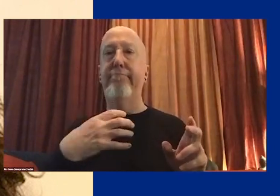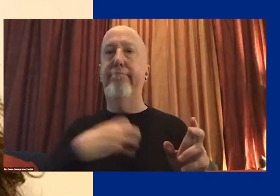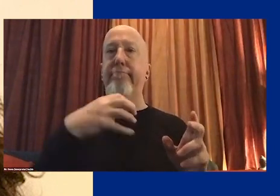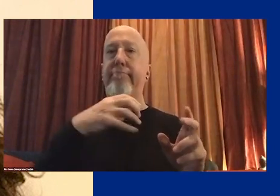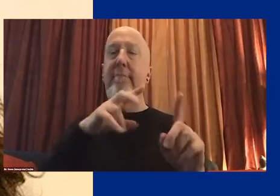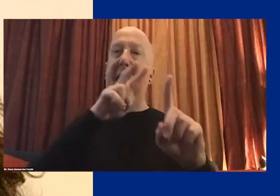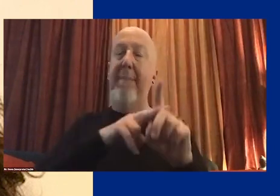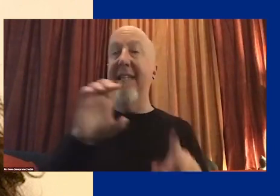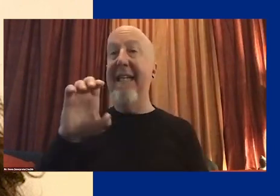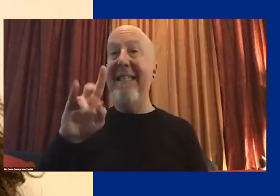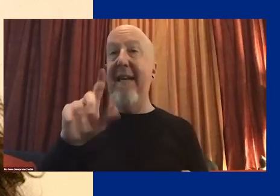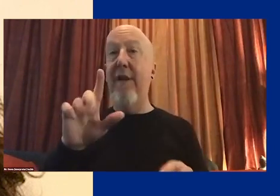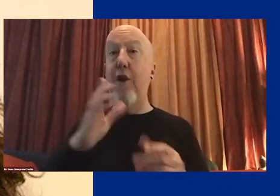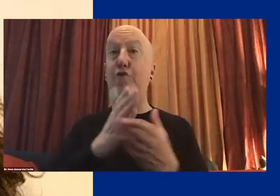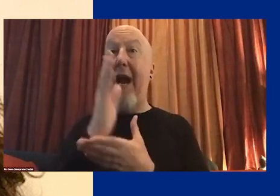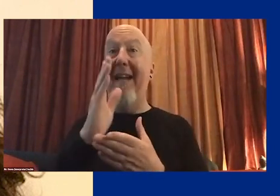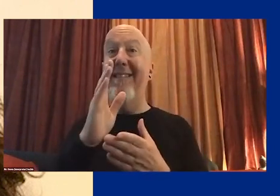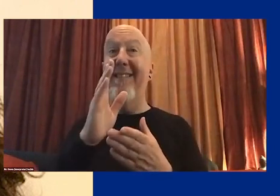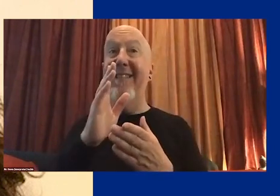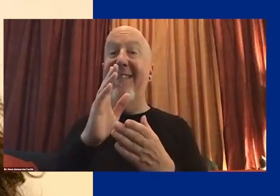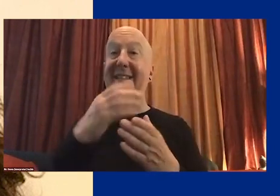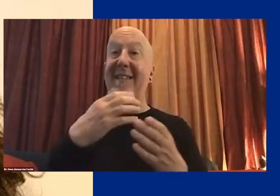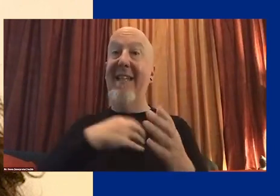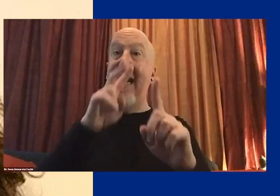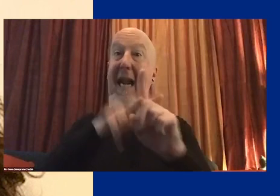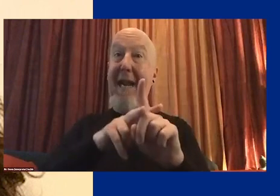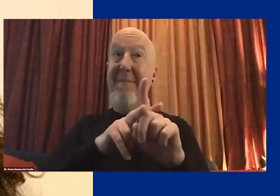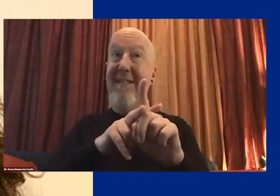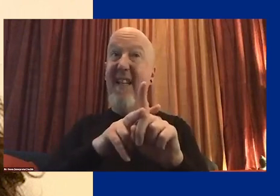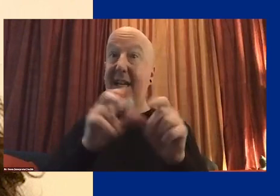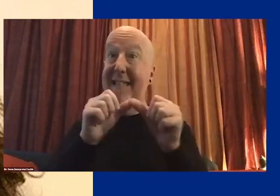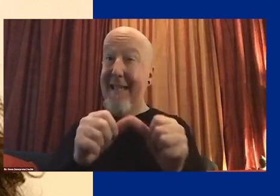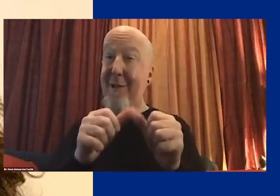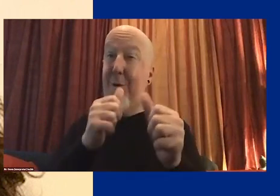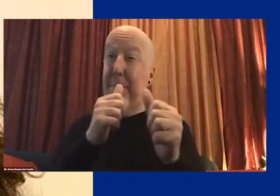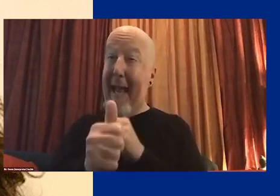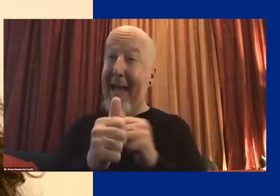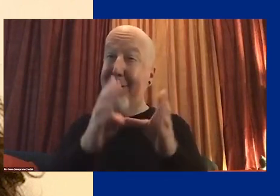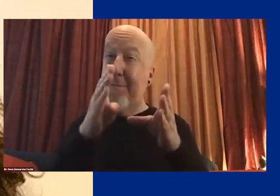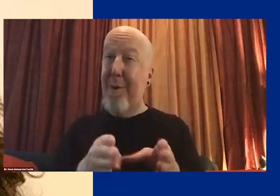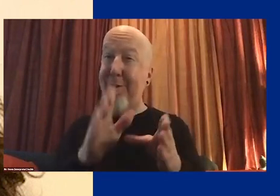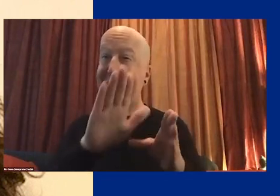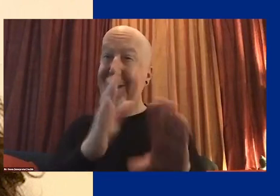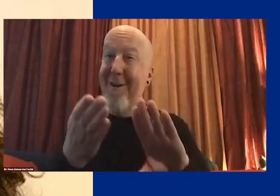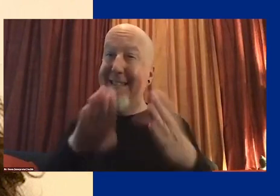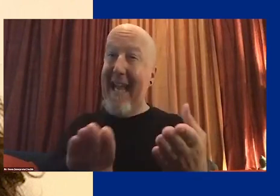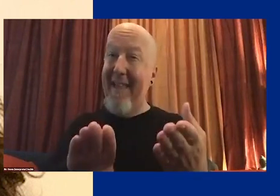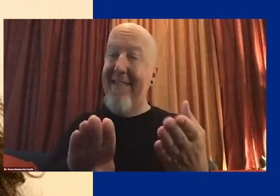rights claims, survive a person's death is a big question. And